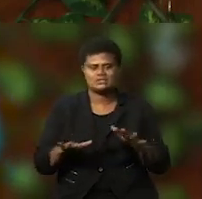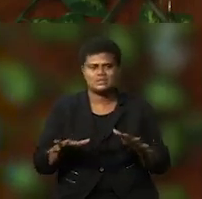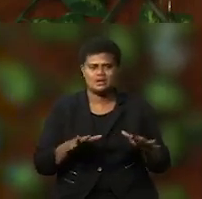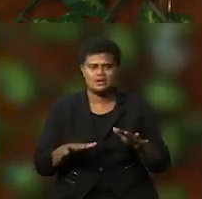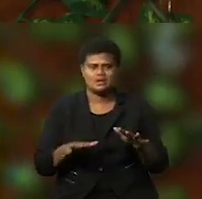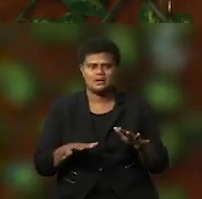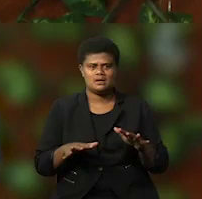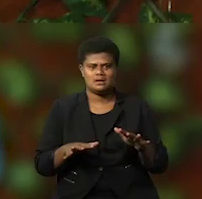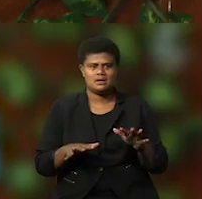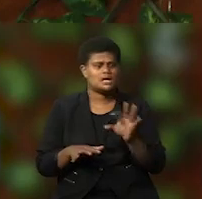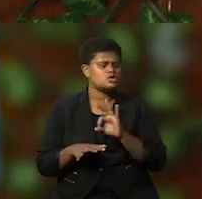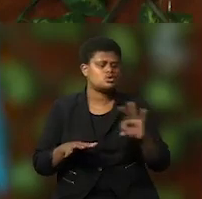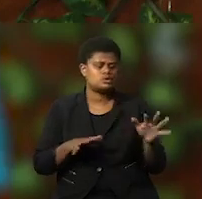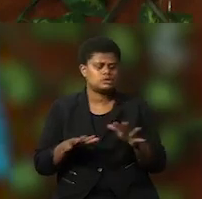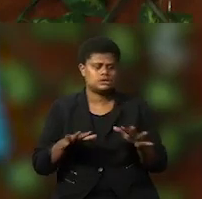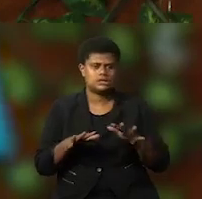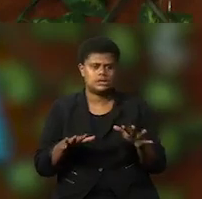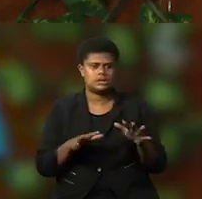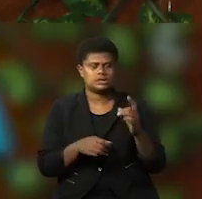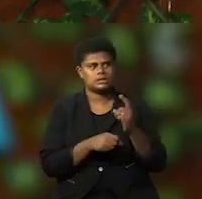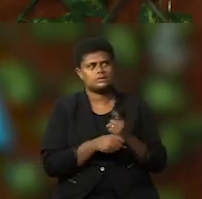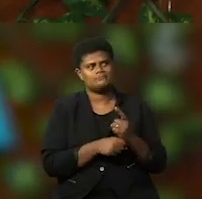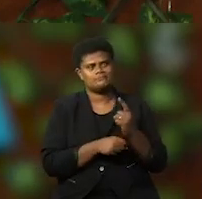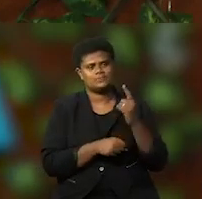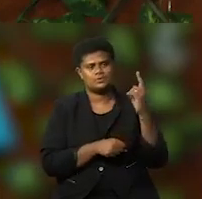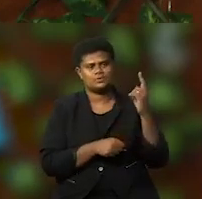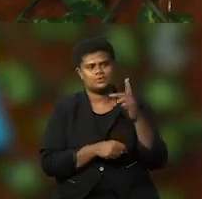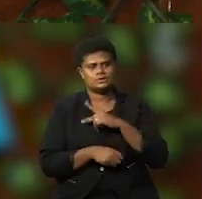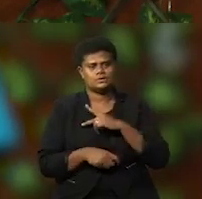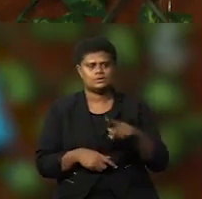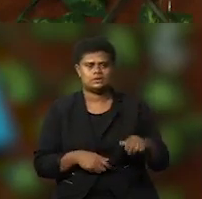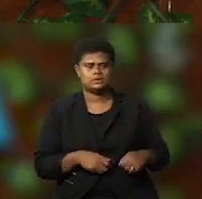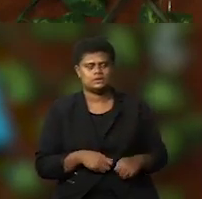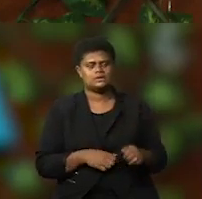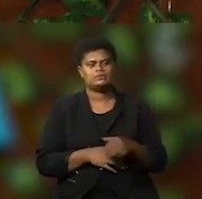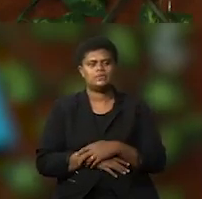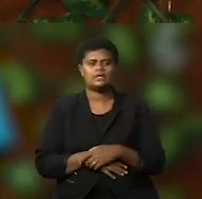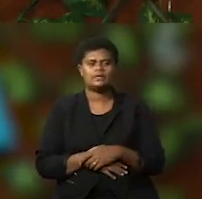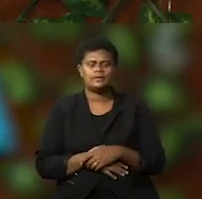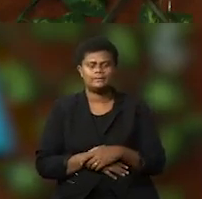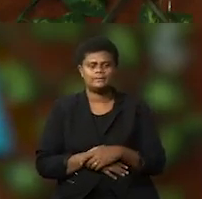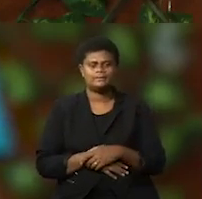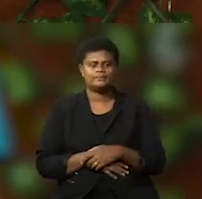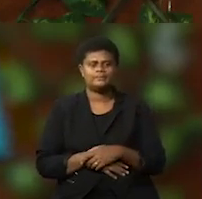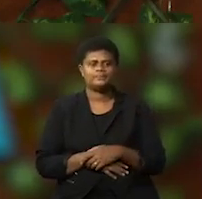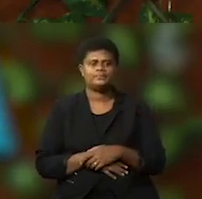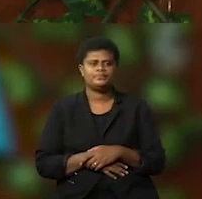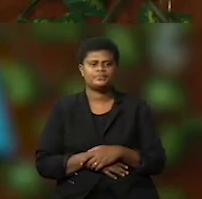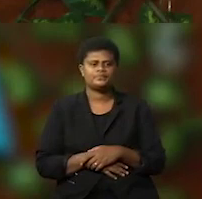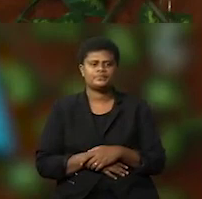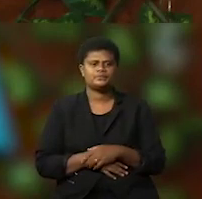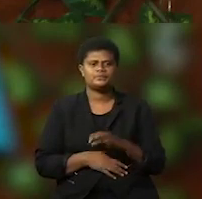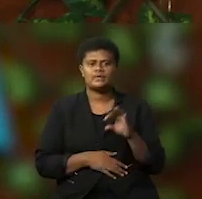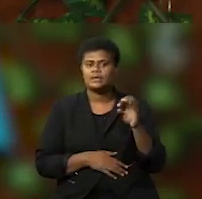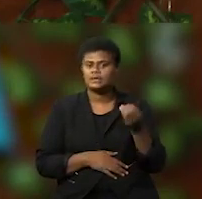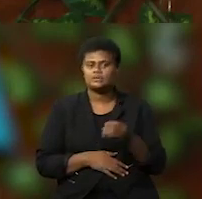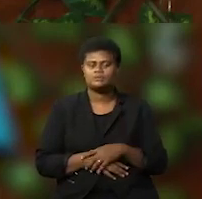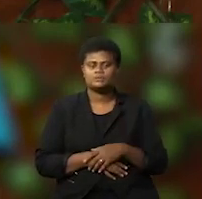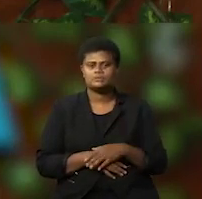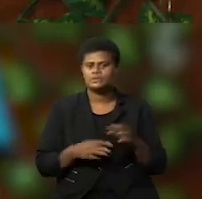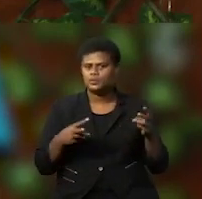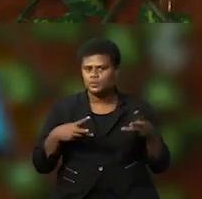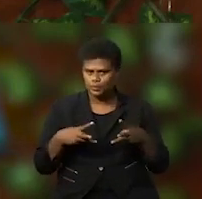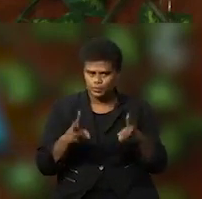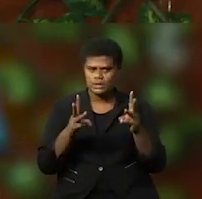and to those who are in need to know about this unshakable kingdom. Thank you for that thought, Maria. And what practical ways has God shown